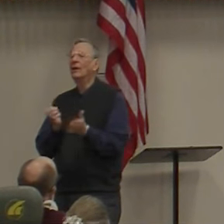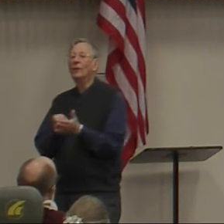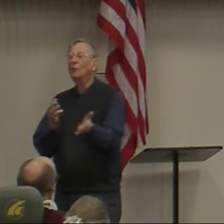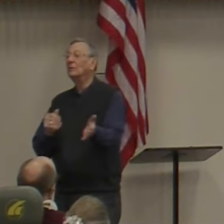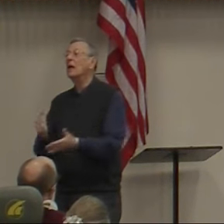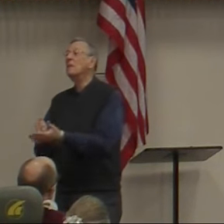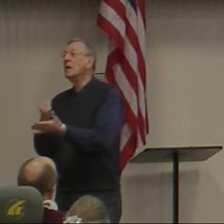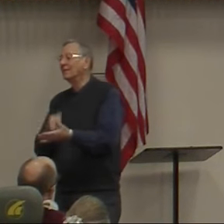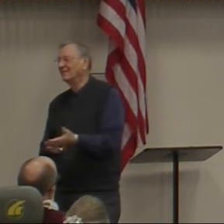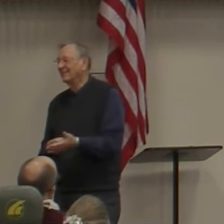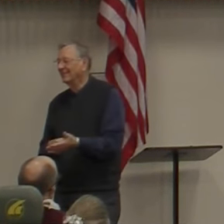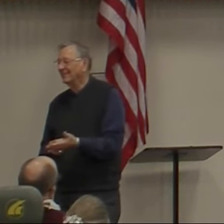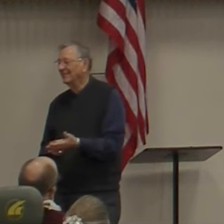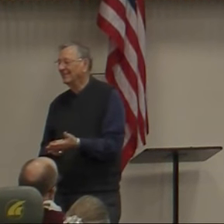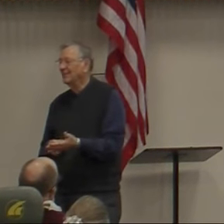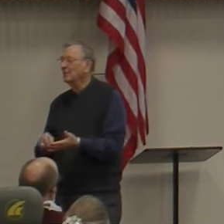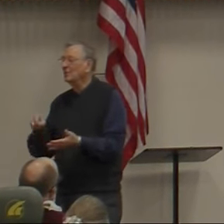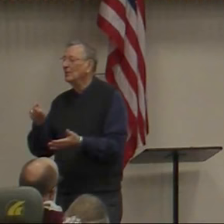You need to learn to rest and relax.